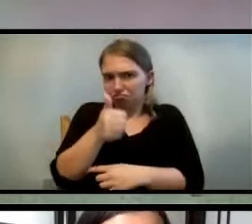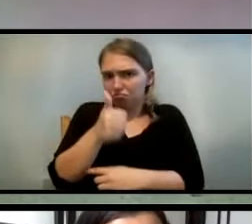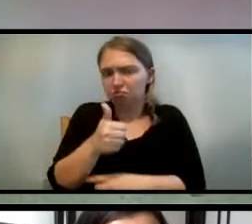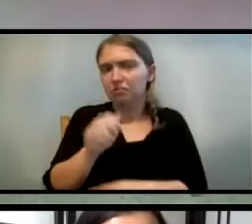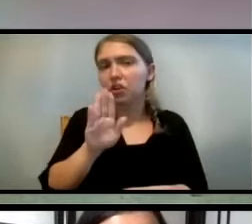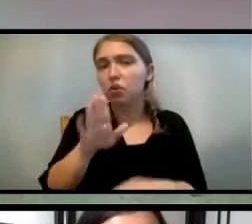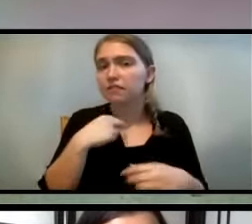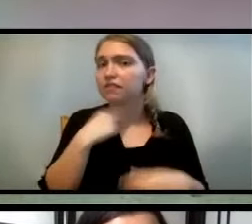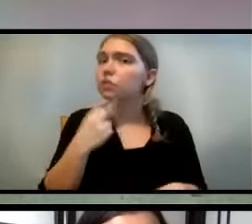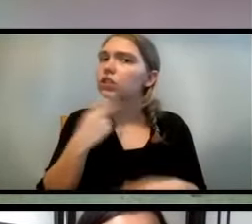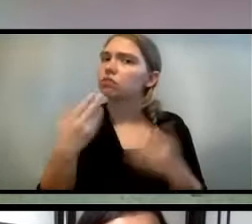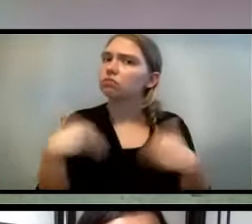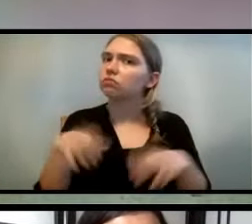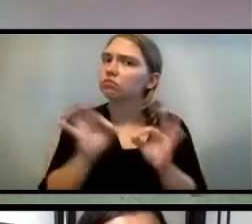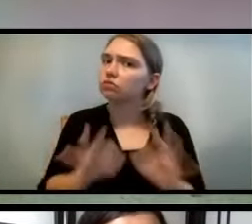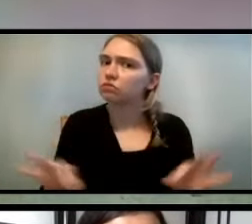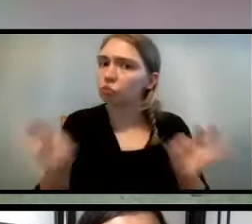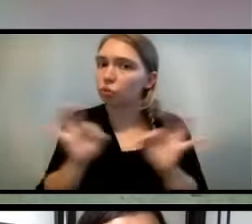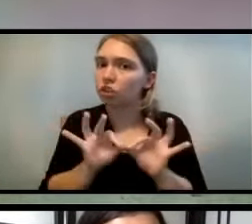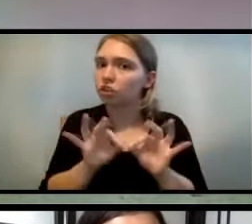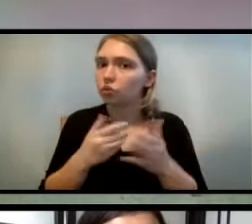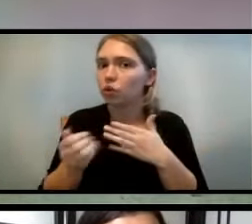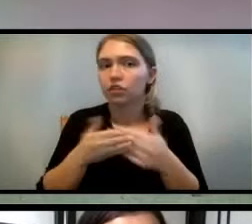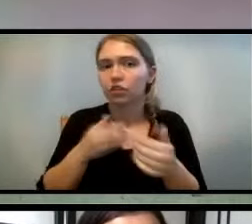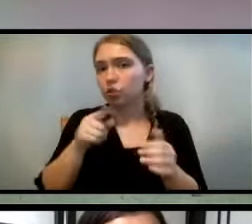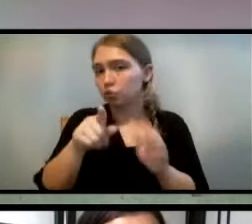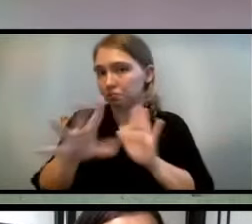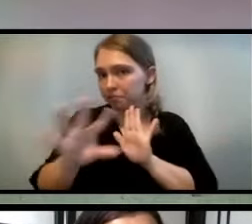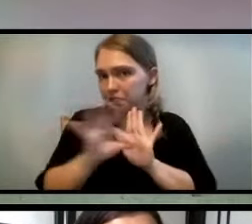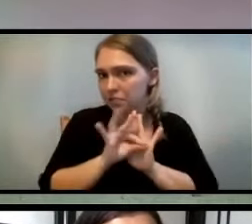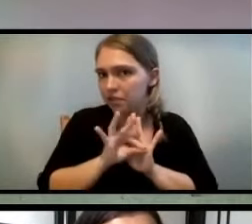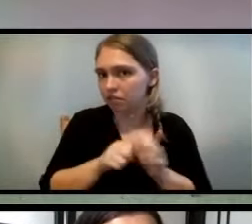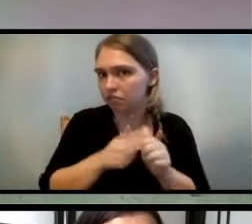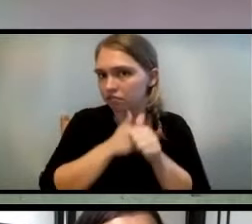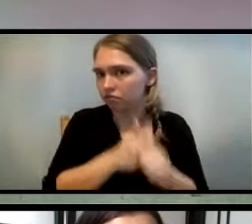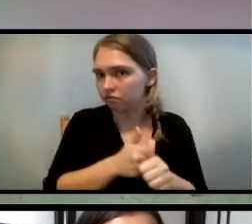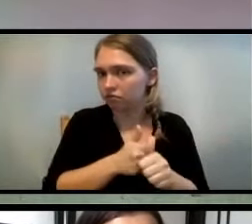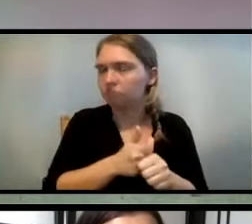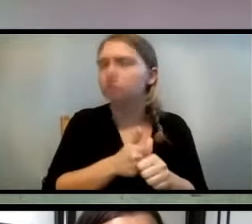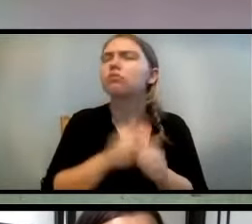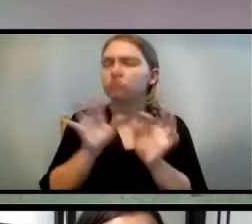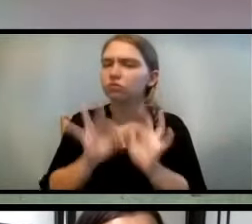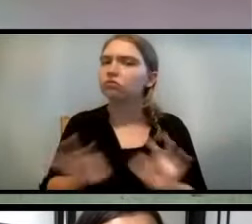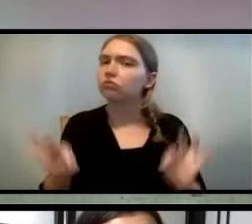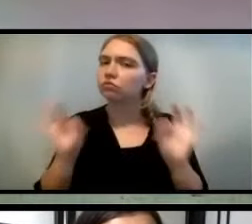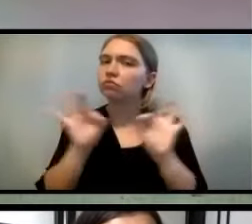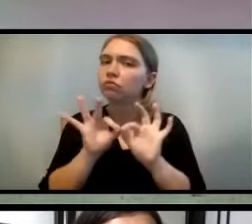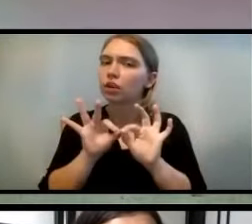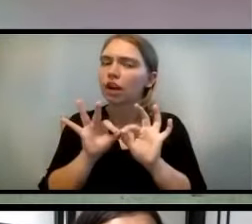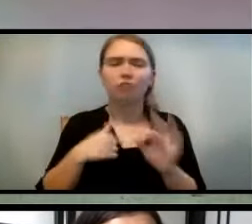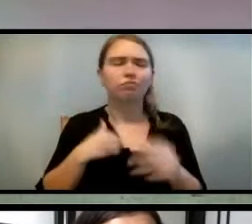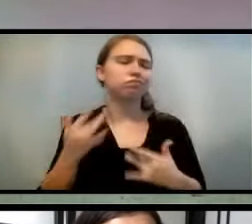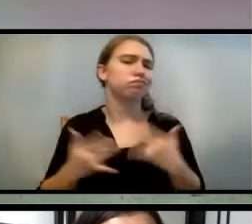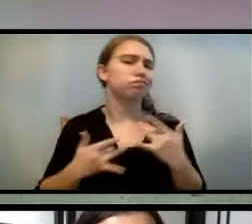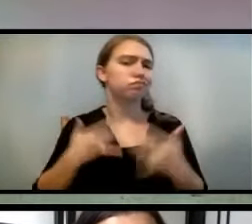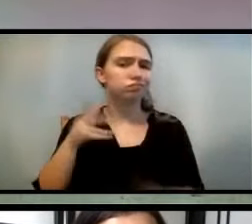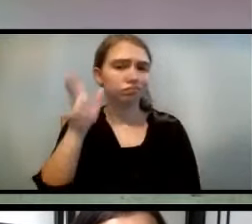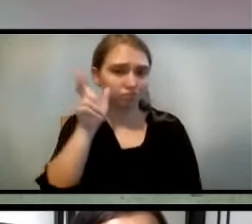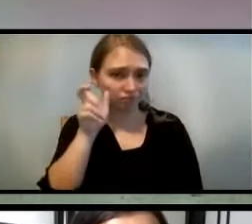important. And what you choose to say with it is very important. And I'm always excited to listen.